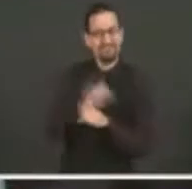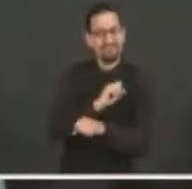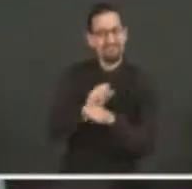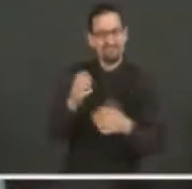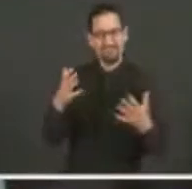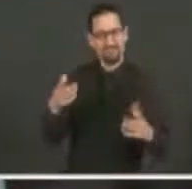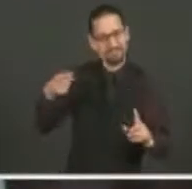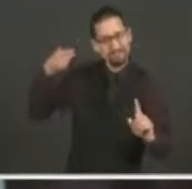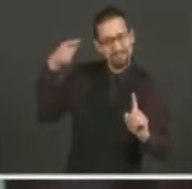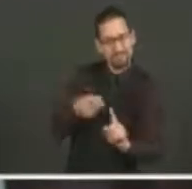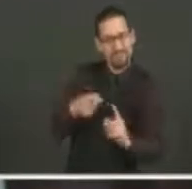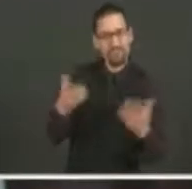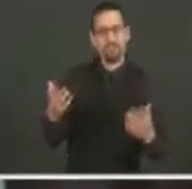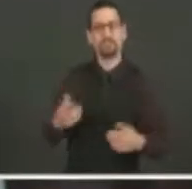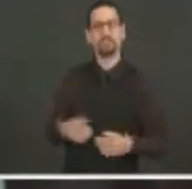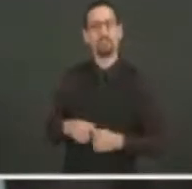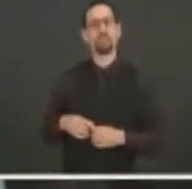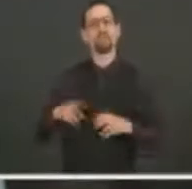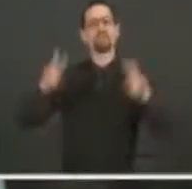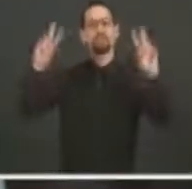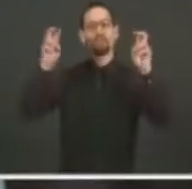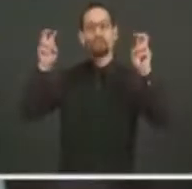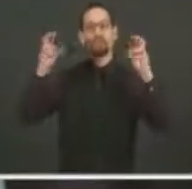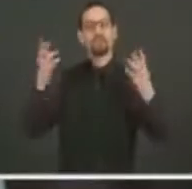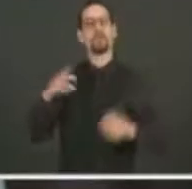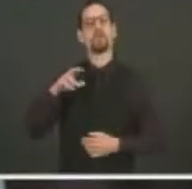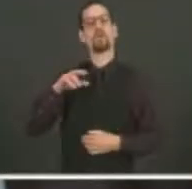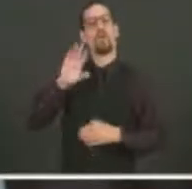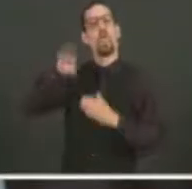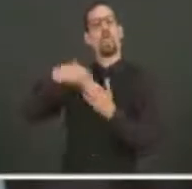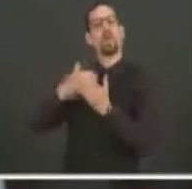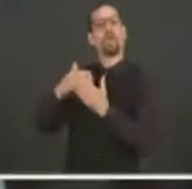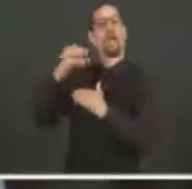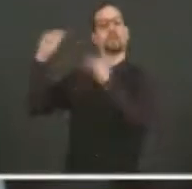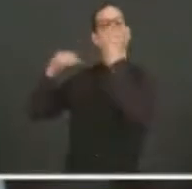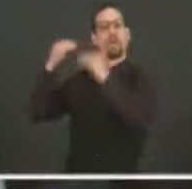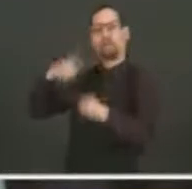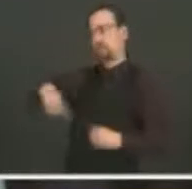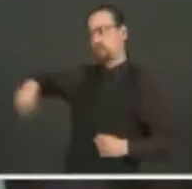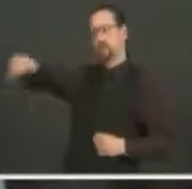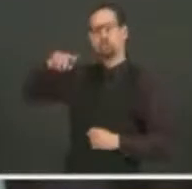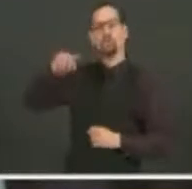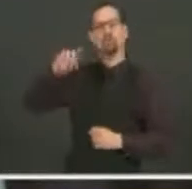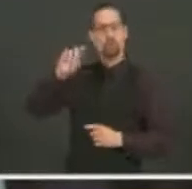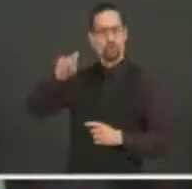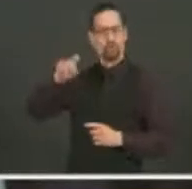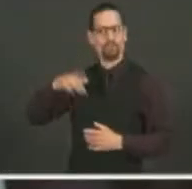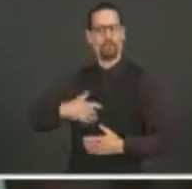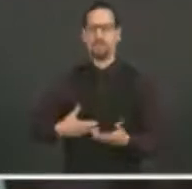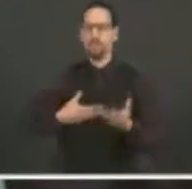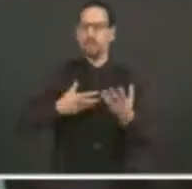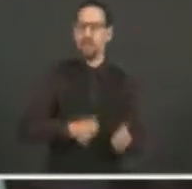should give every adult in Rhode Island hope and confidence in our future, because these are the kids we have in Rhode Island.